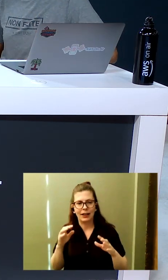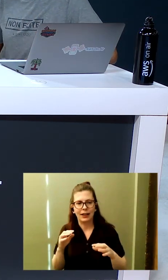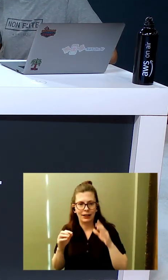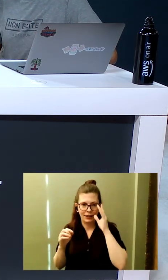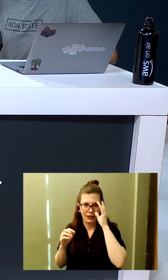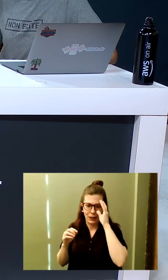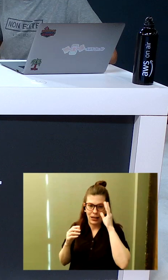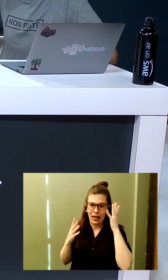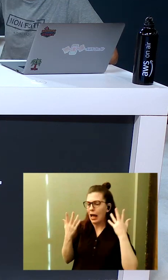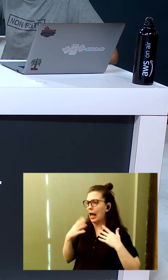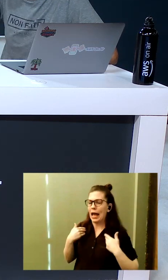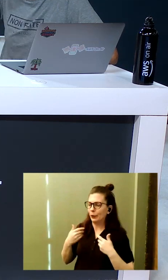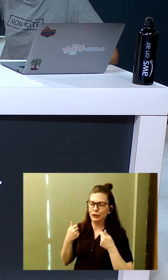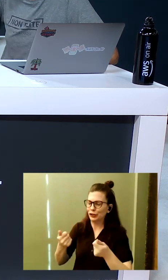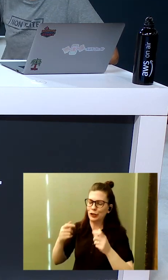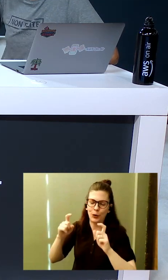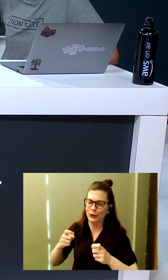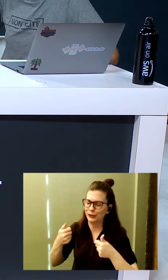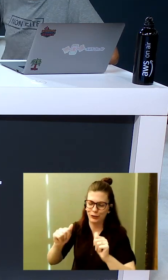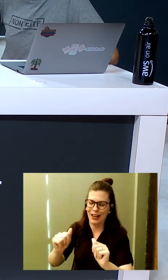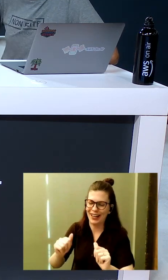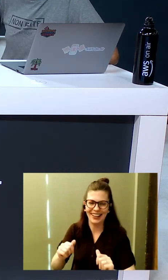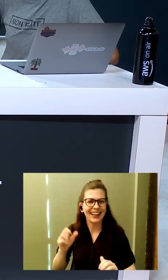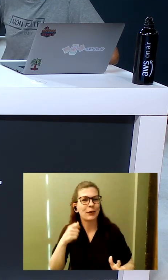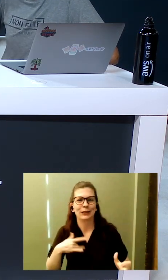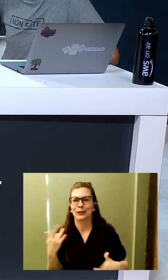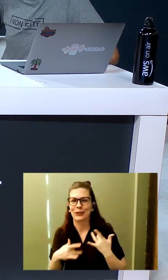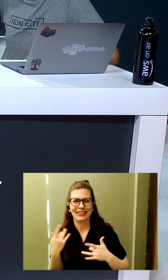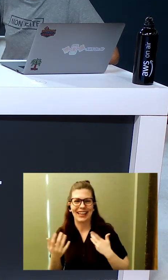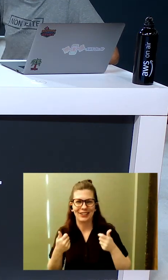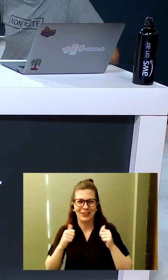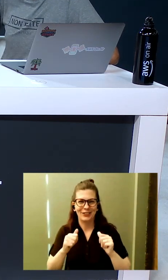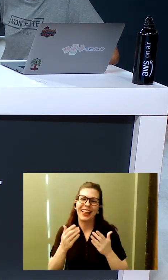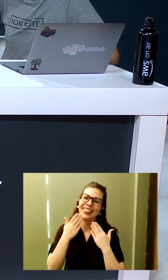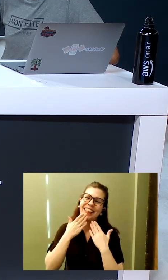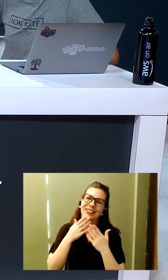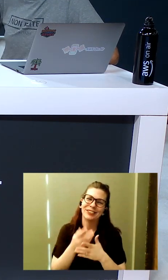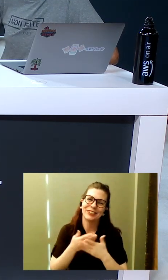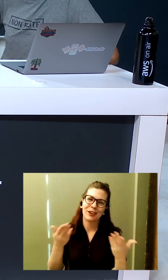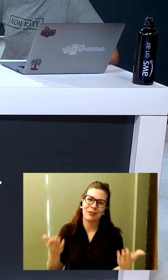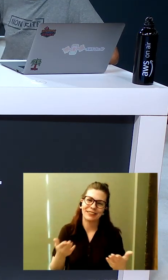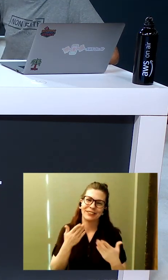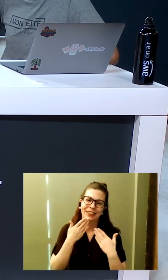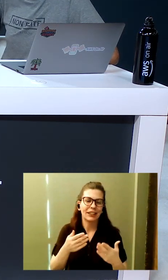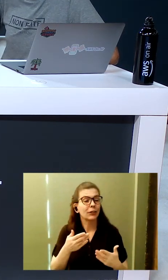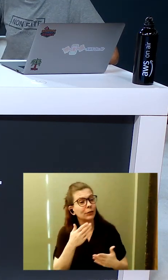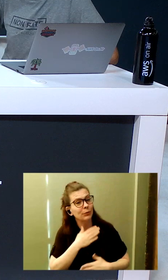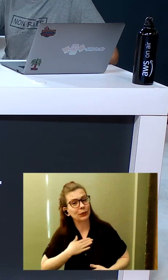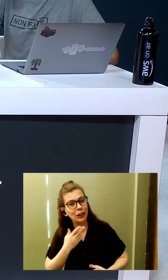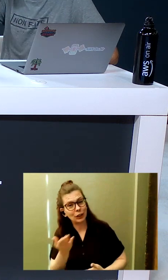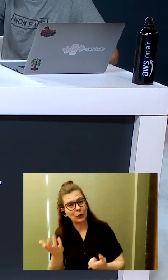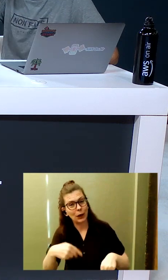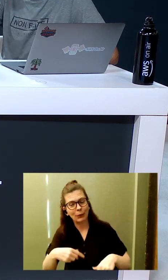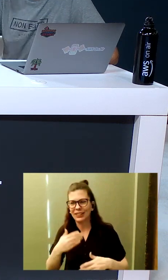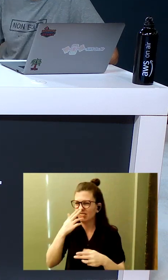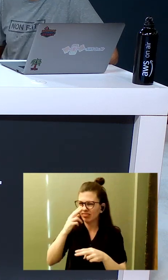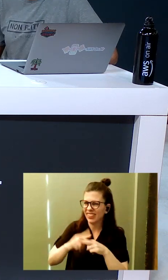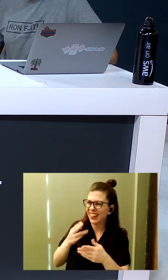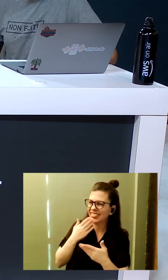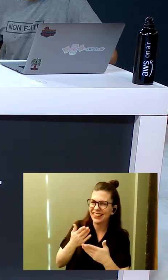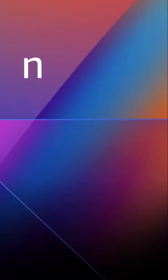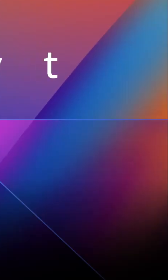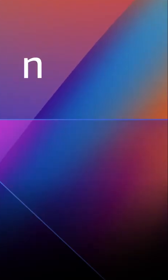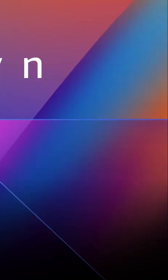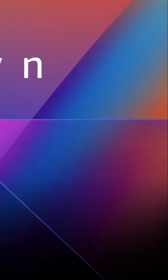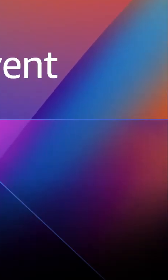try this afterwards. Just to. Yeah, we're all excited to go try it. I Well, know. thank you so much, Sheila. Thank you Really so much. appreciate This you being was here. fun. Thanks. Thanks, everybody. See you, everyone.